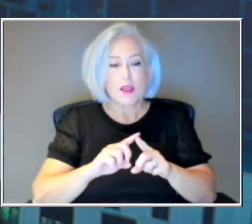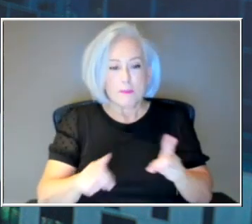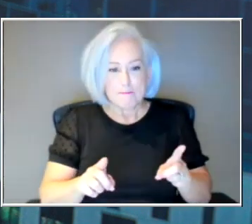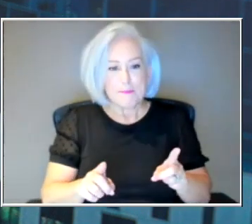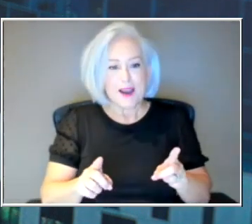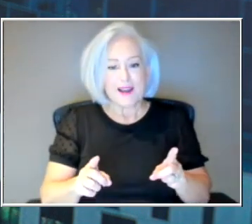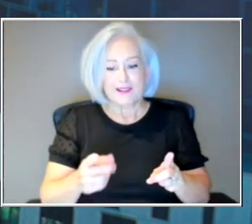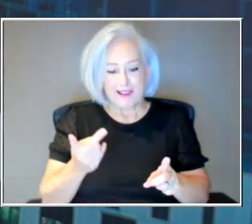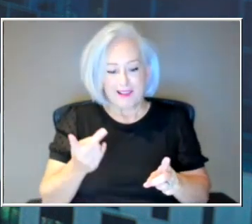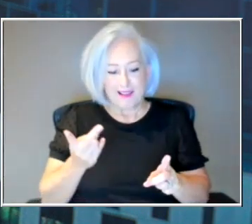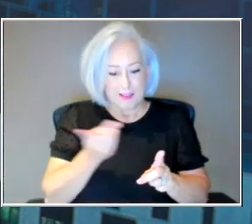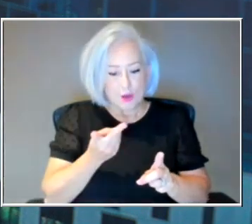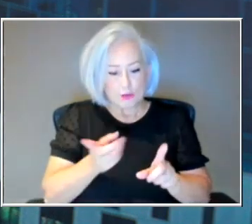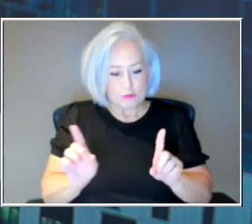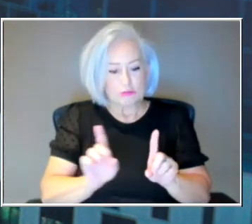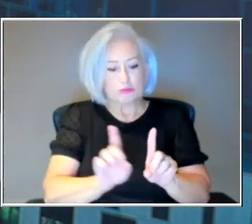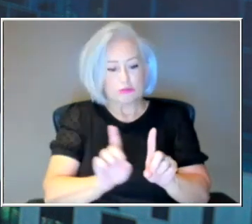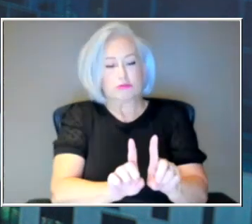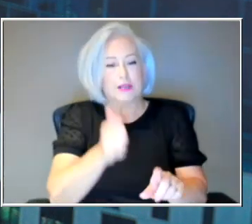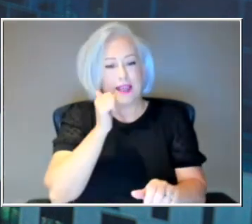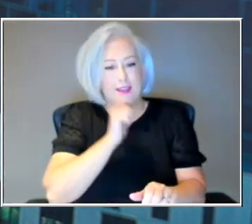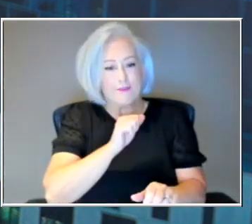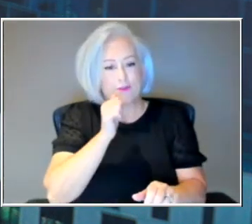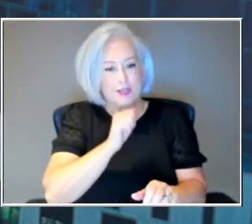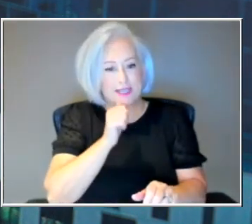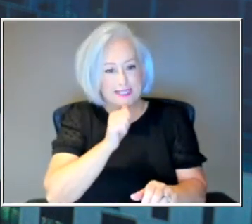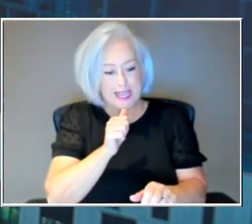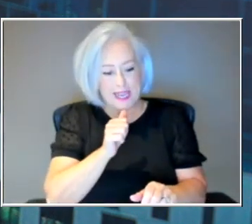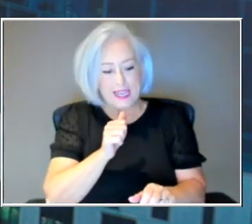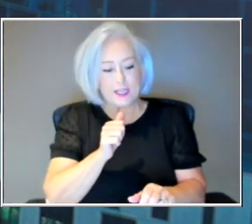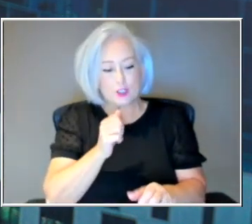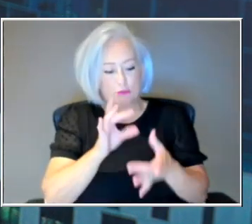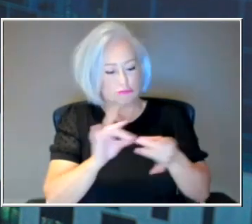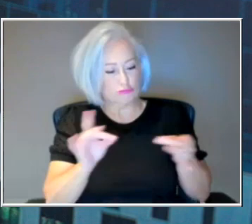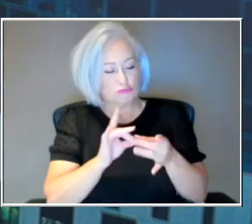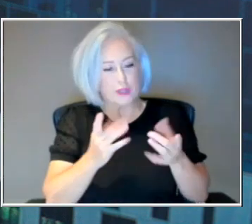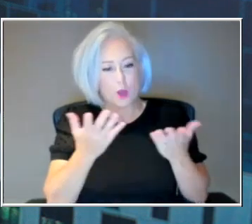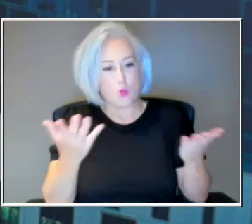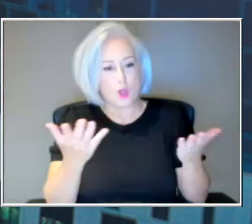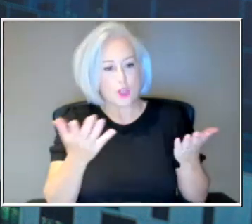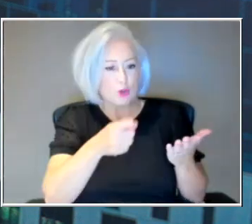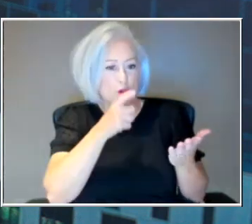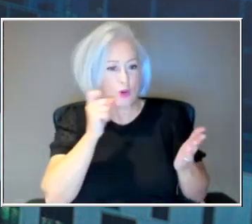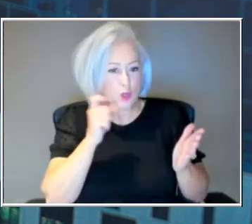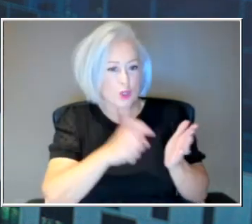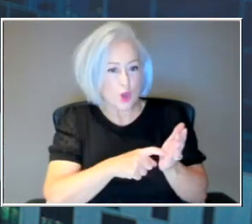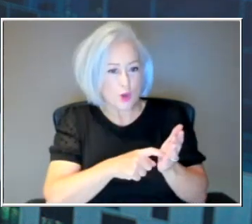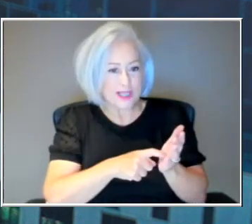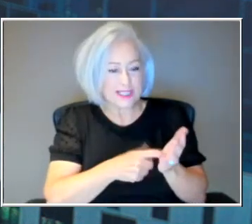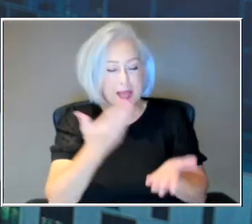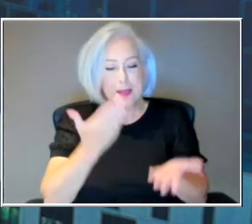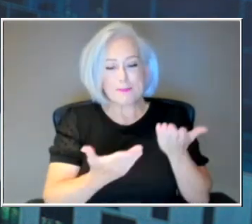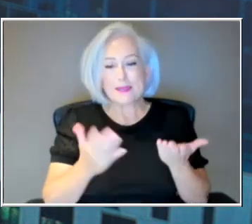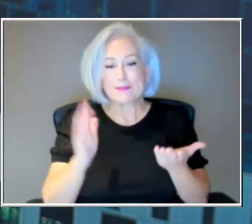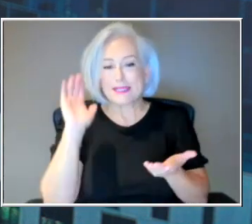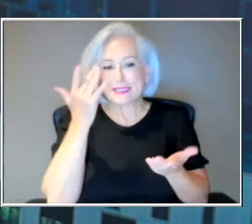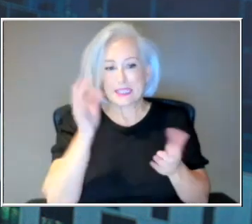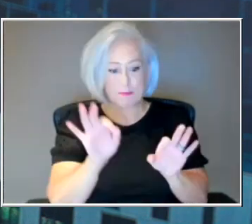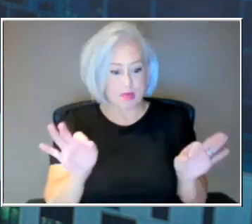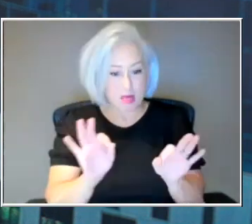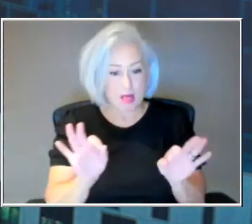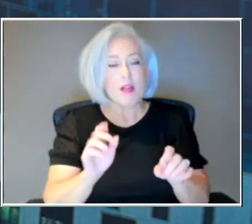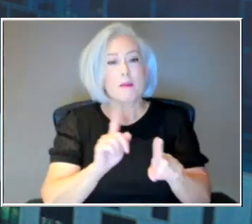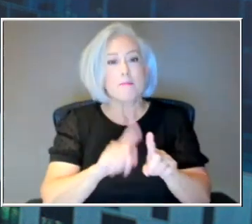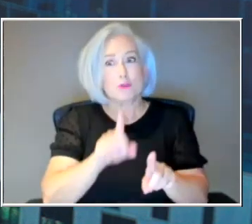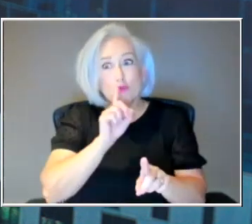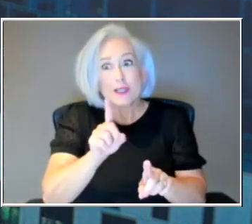they can comment on the things that you might not notice, but might seem seemingly insignificant, but are actually big gains and big